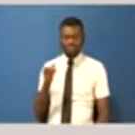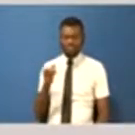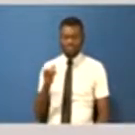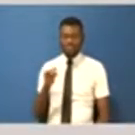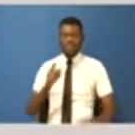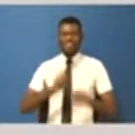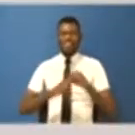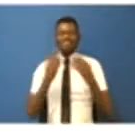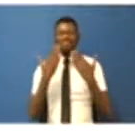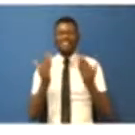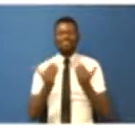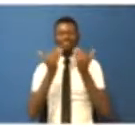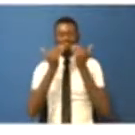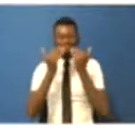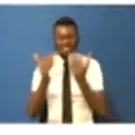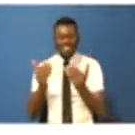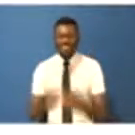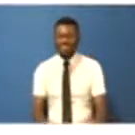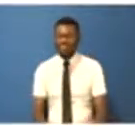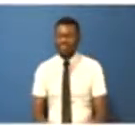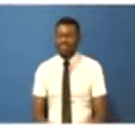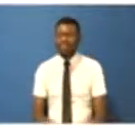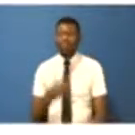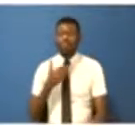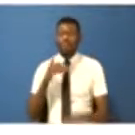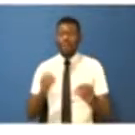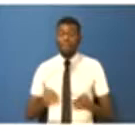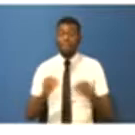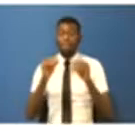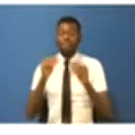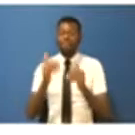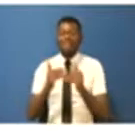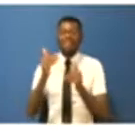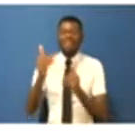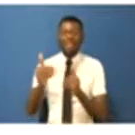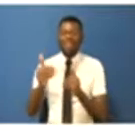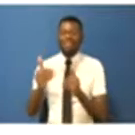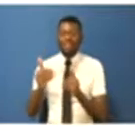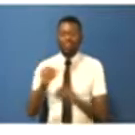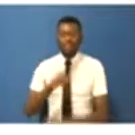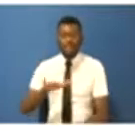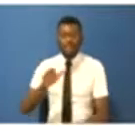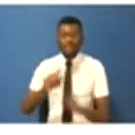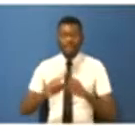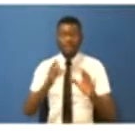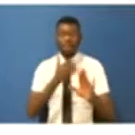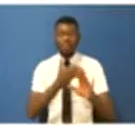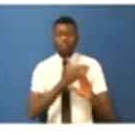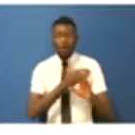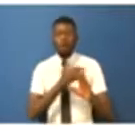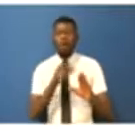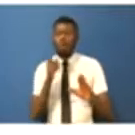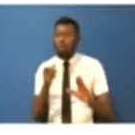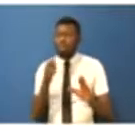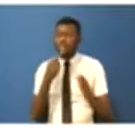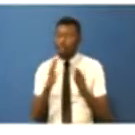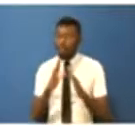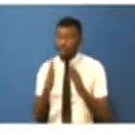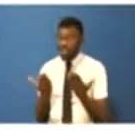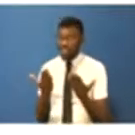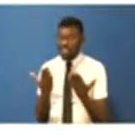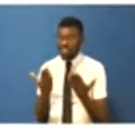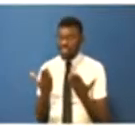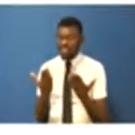and your time is up thank you all right we want to move to the next uh section but before we do mr muammu earlier you had said